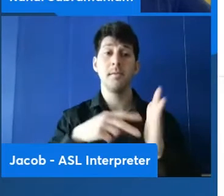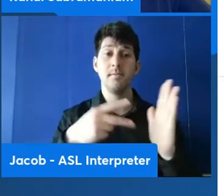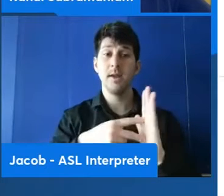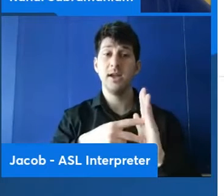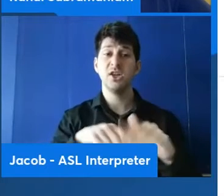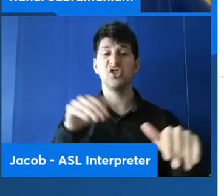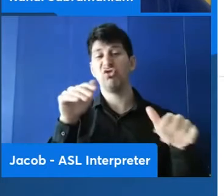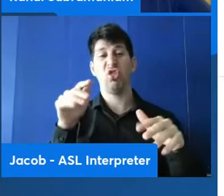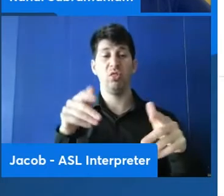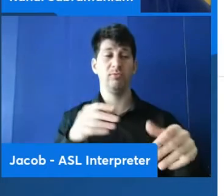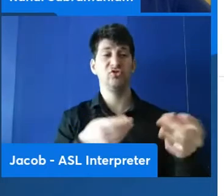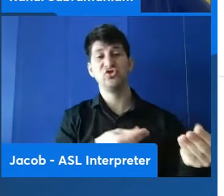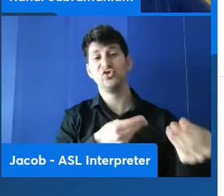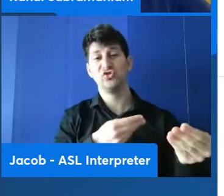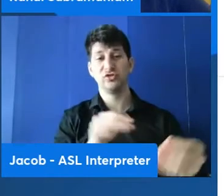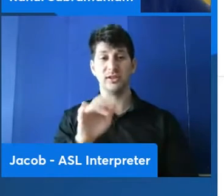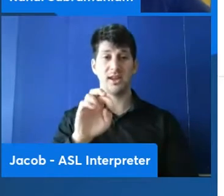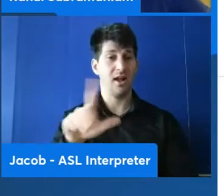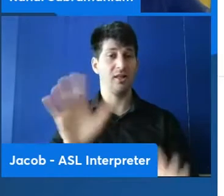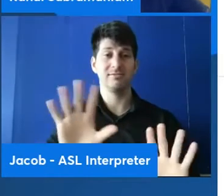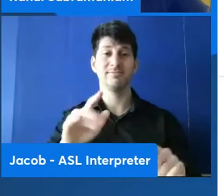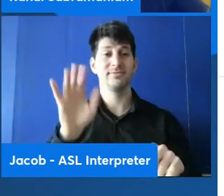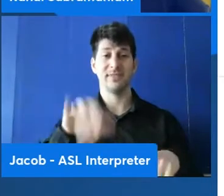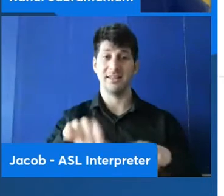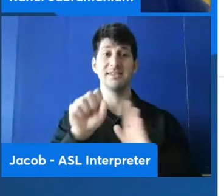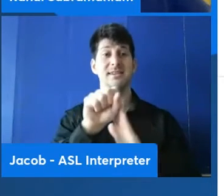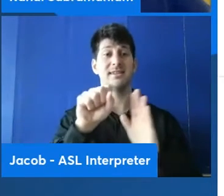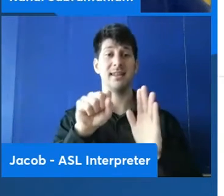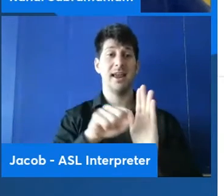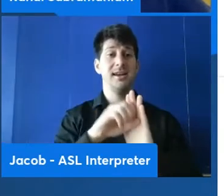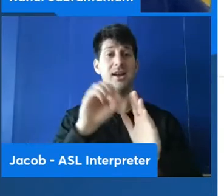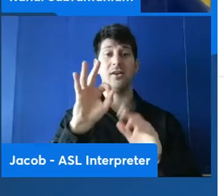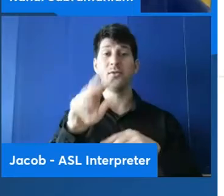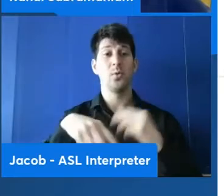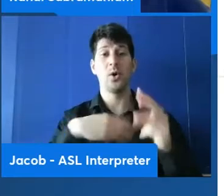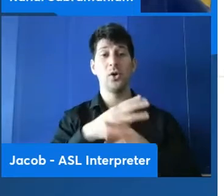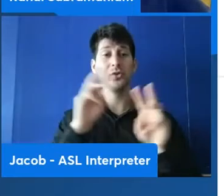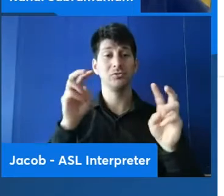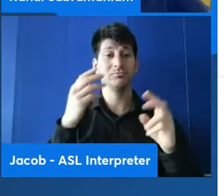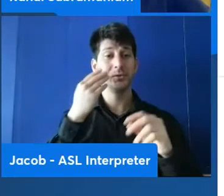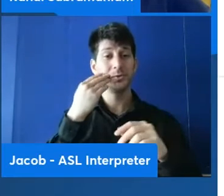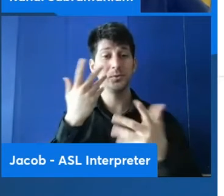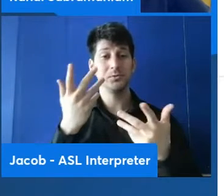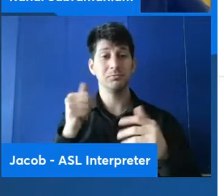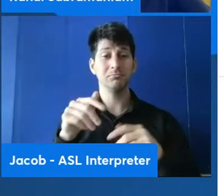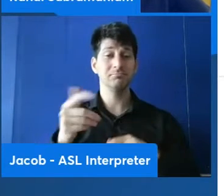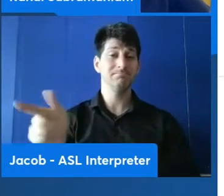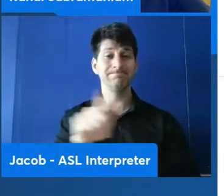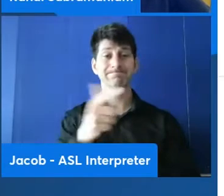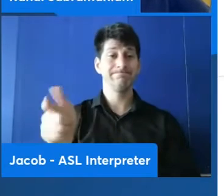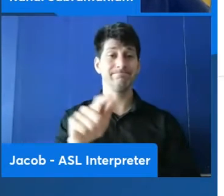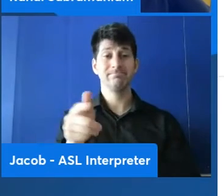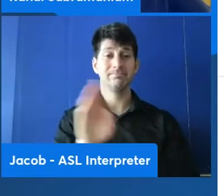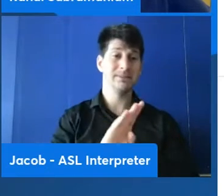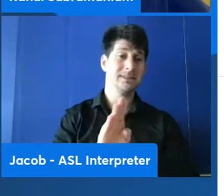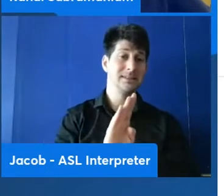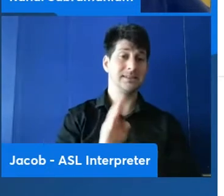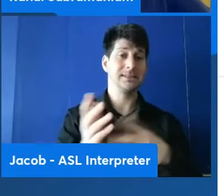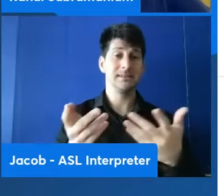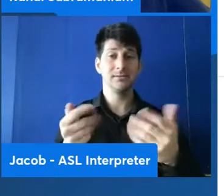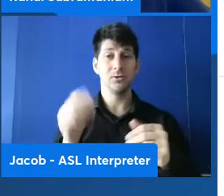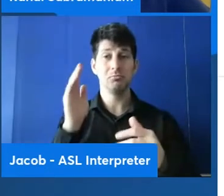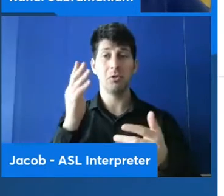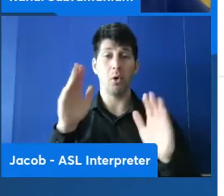Intel. It's just the state of the world at the moment. And things go back and forth. You'll never know. Hopefully that they'll